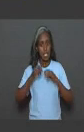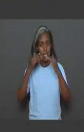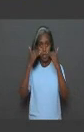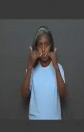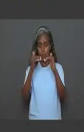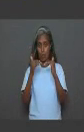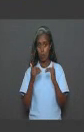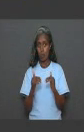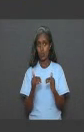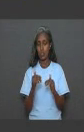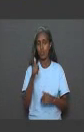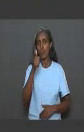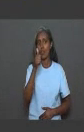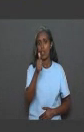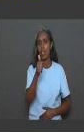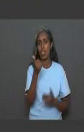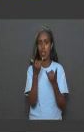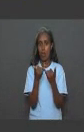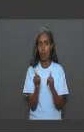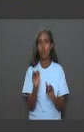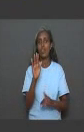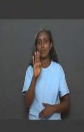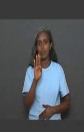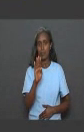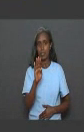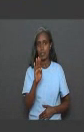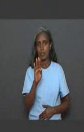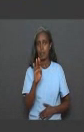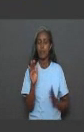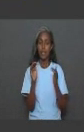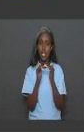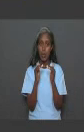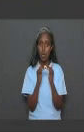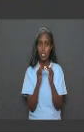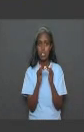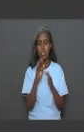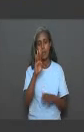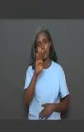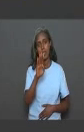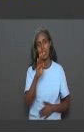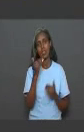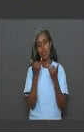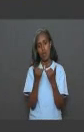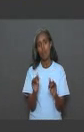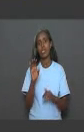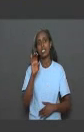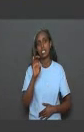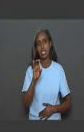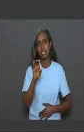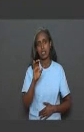the proportion of A over B equals